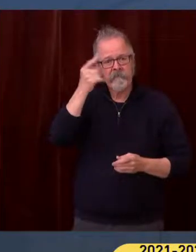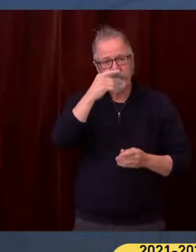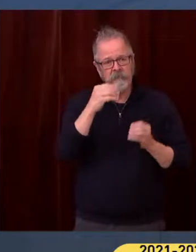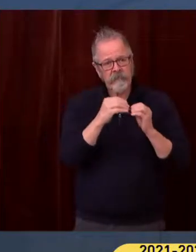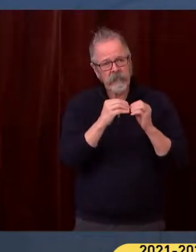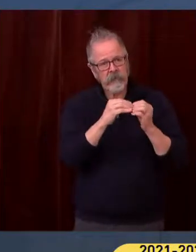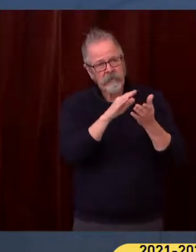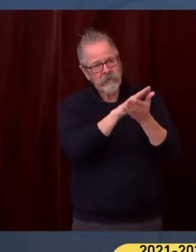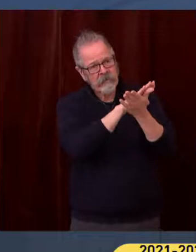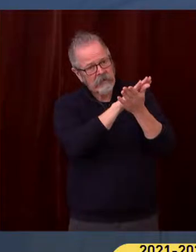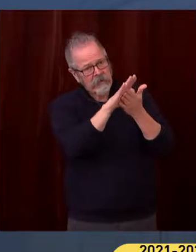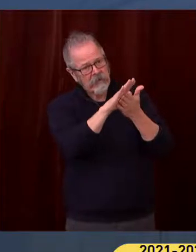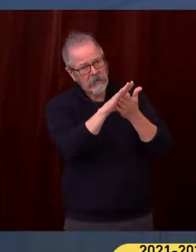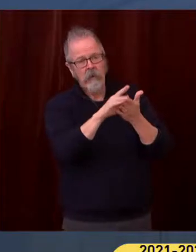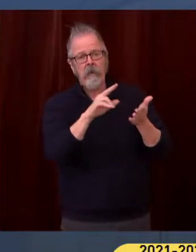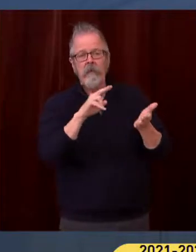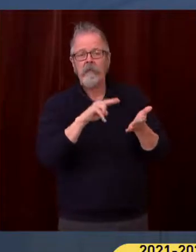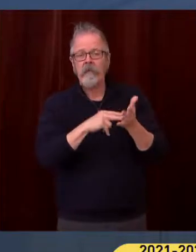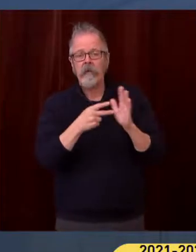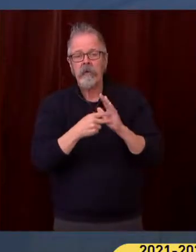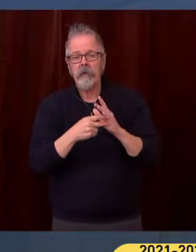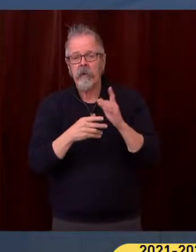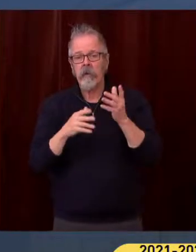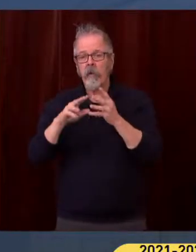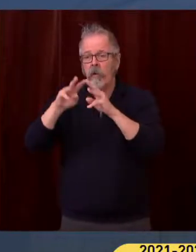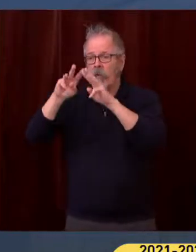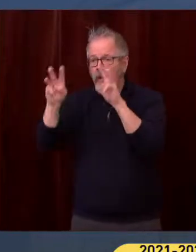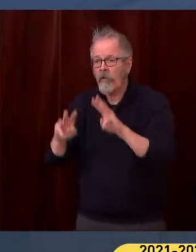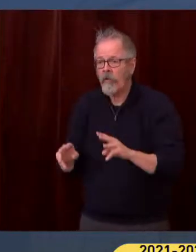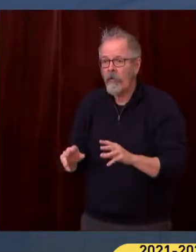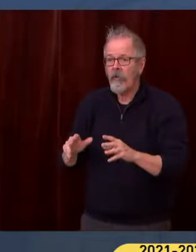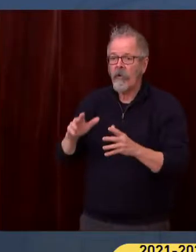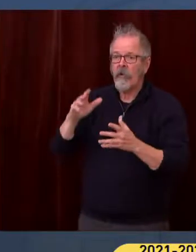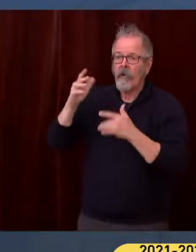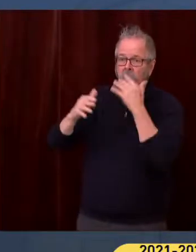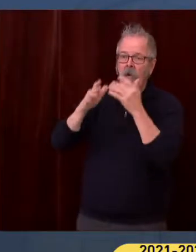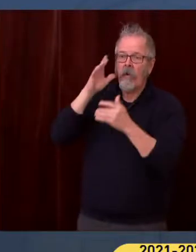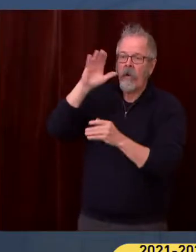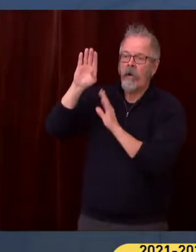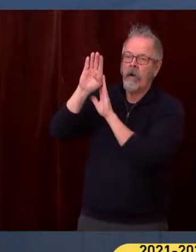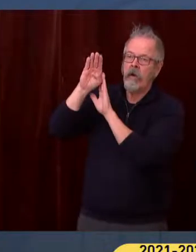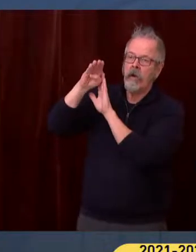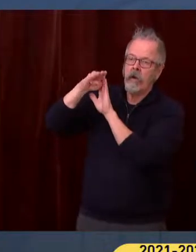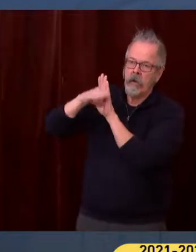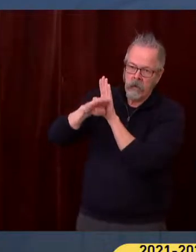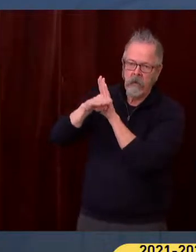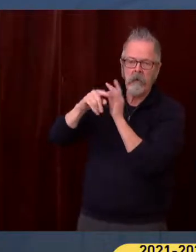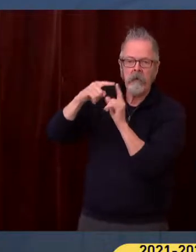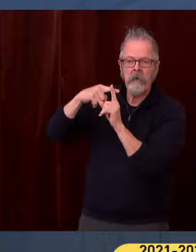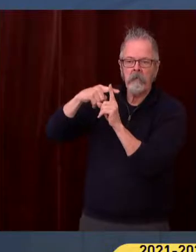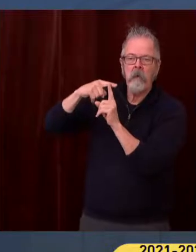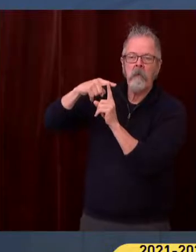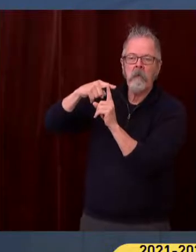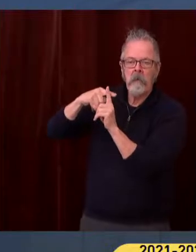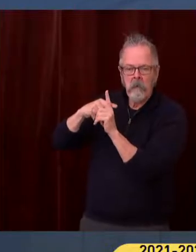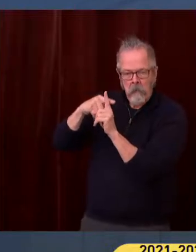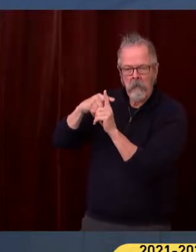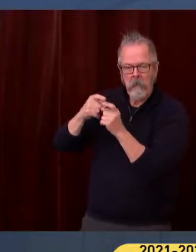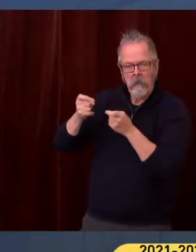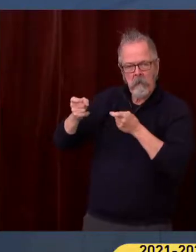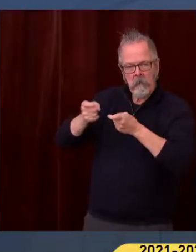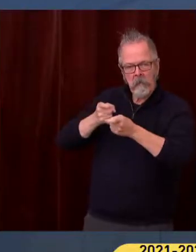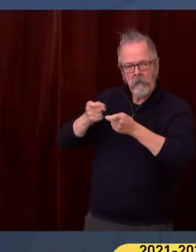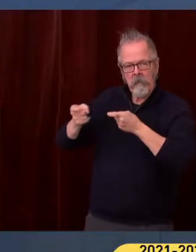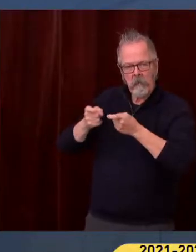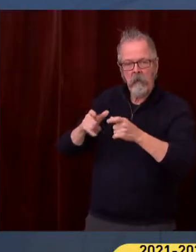mortality and maternal mortality, whether that's benzene, which is a carcinogen. We're also reducing